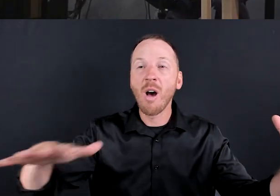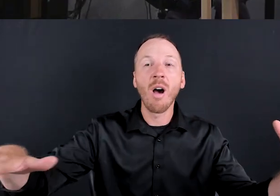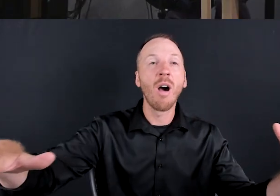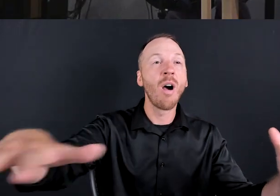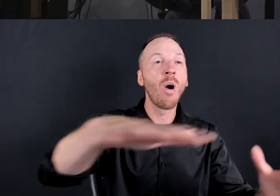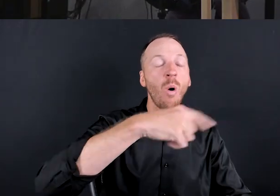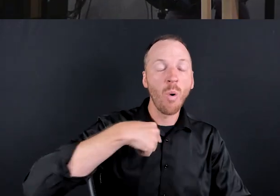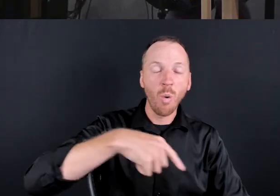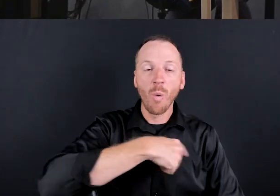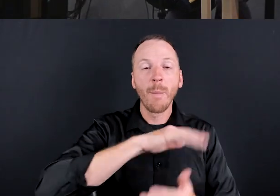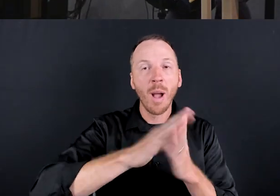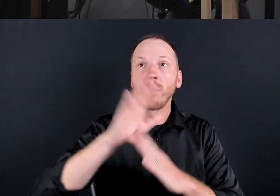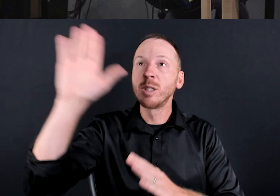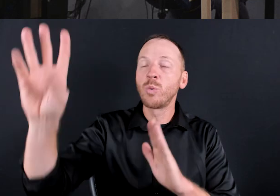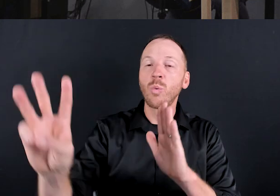his